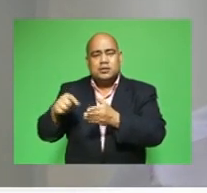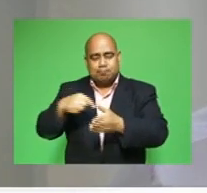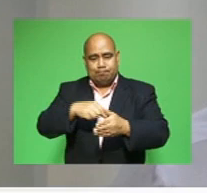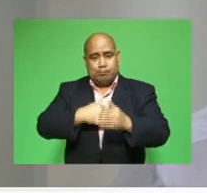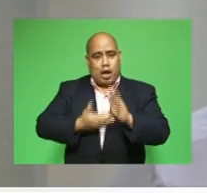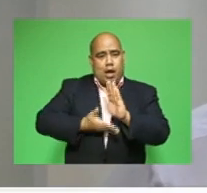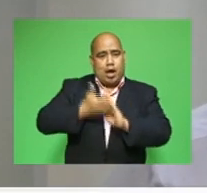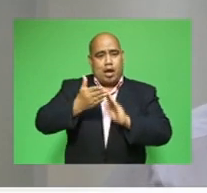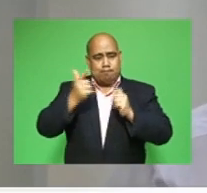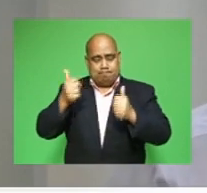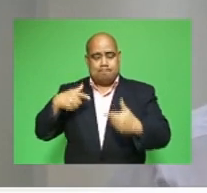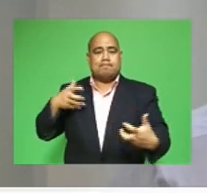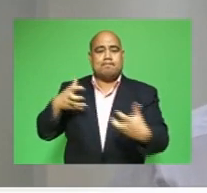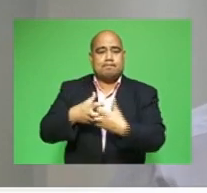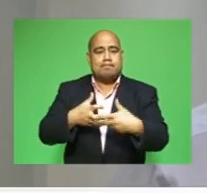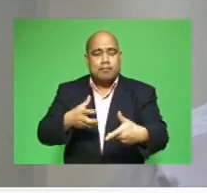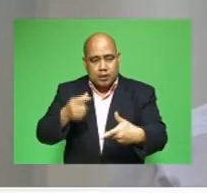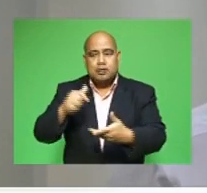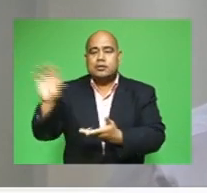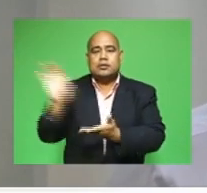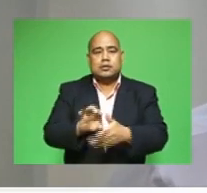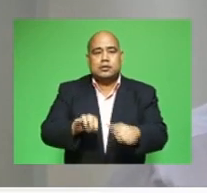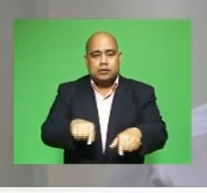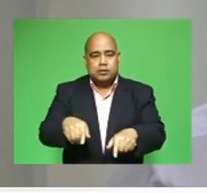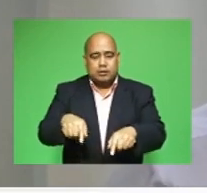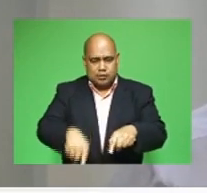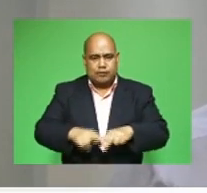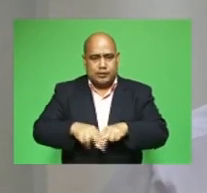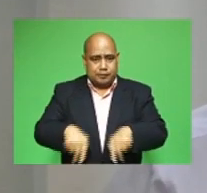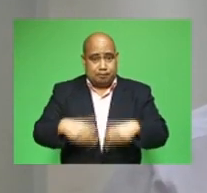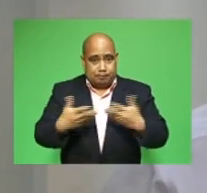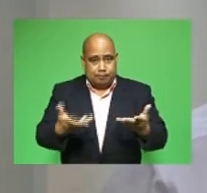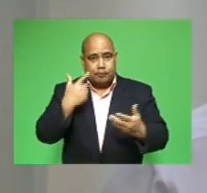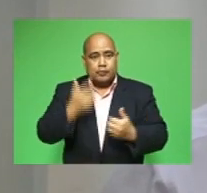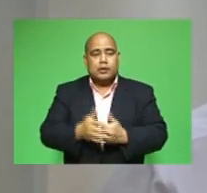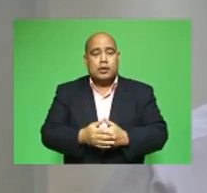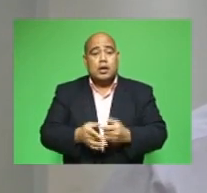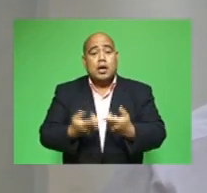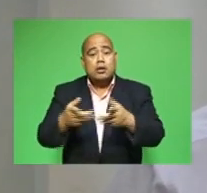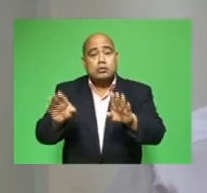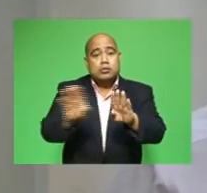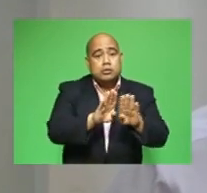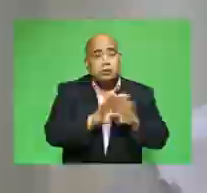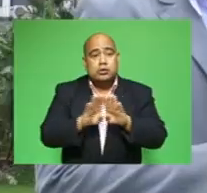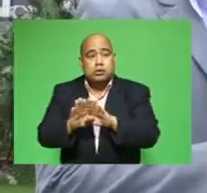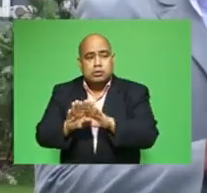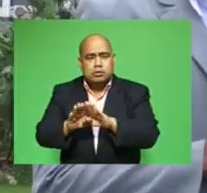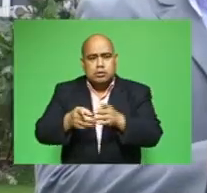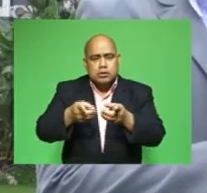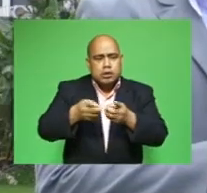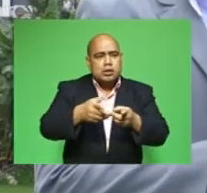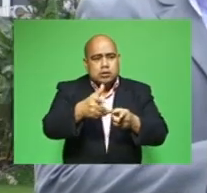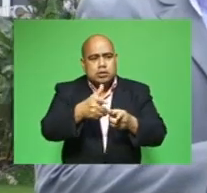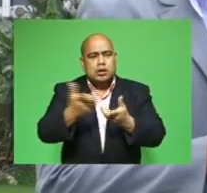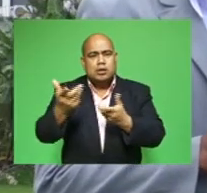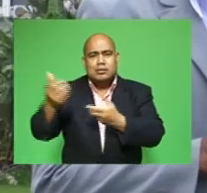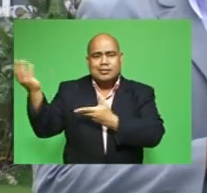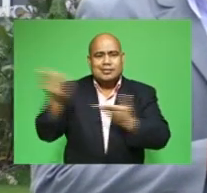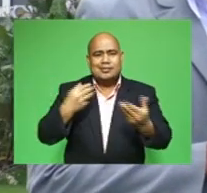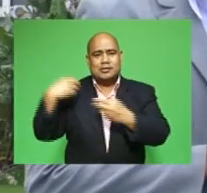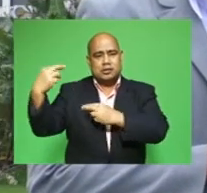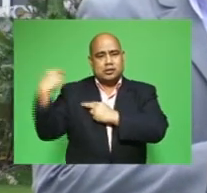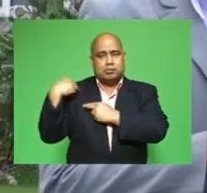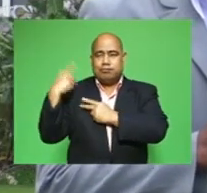of investment or right kind of investor. And when it comes to the border control, that's really the role of immigration. Meanwhile, with COVID-19 halting